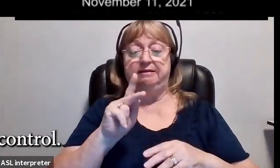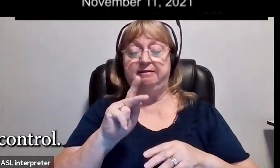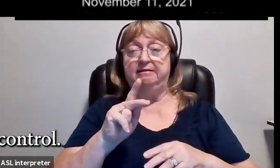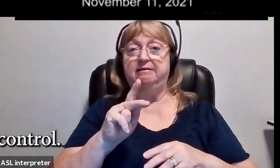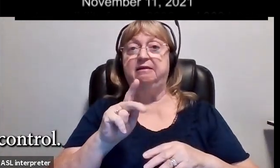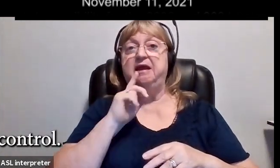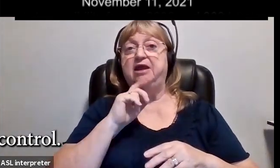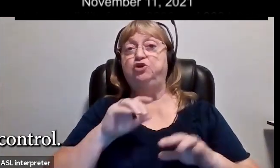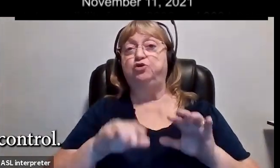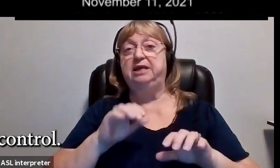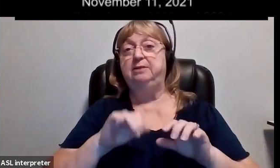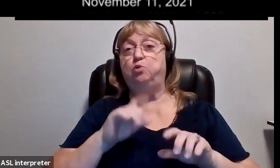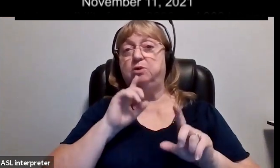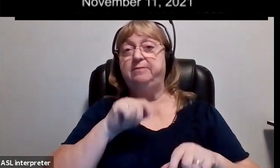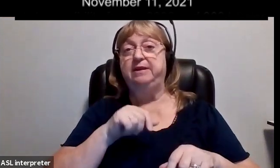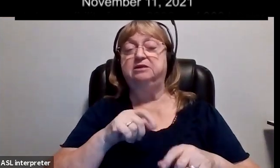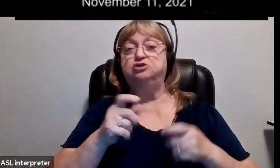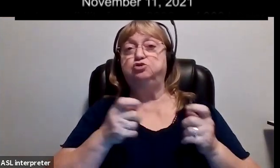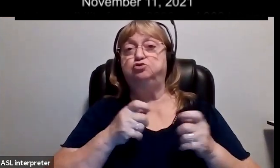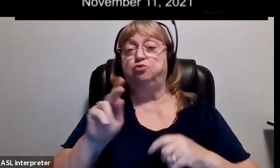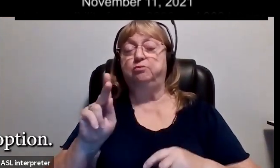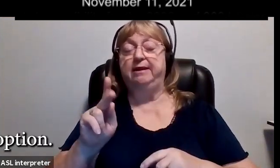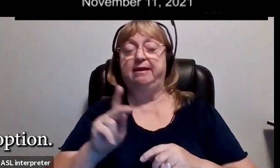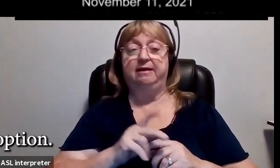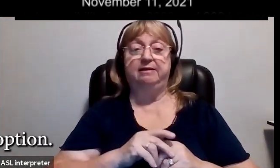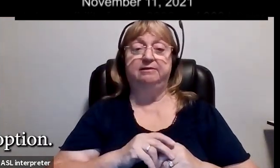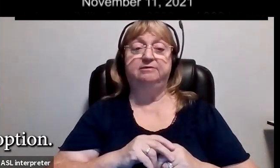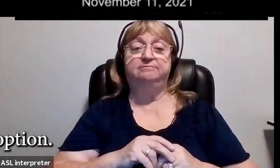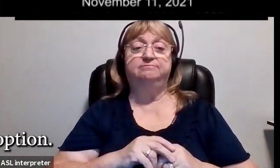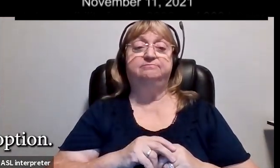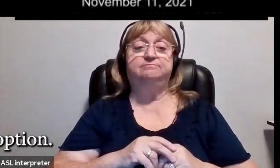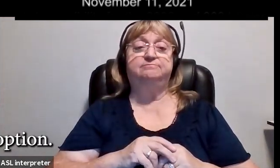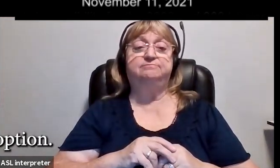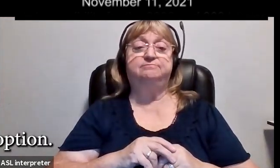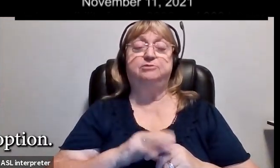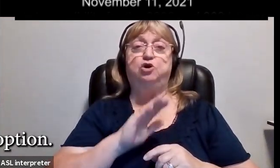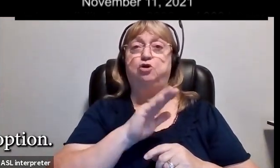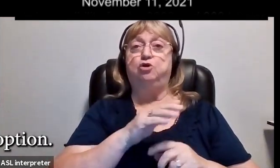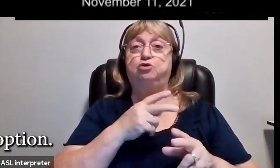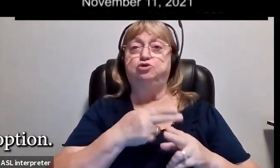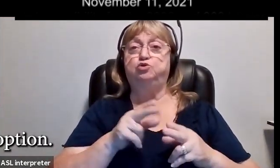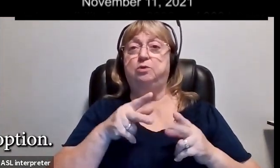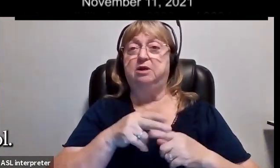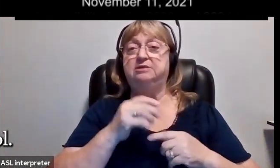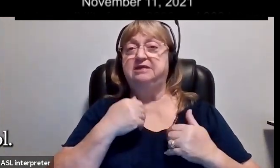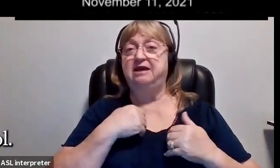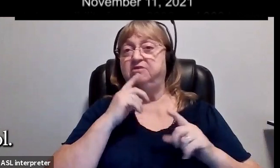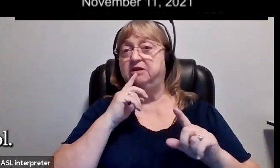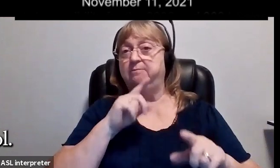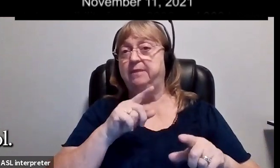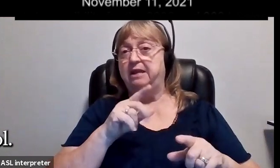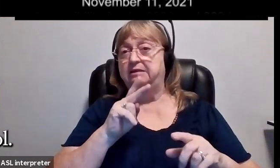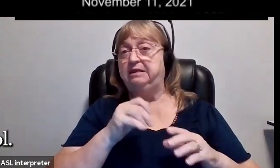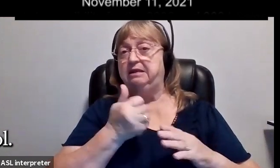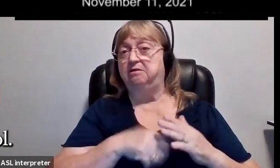Keyboard command under Windows is Control K. Her shortcuts have the command key option. Under Windows, it's